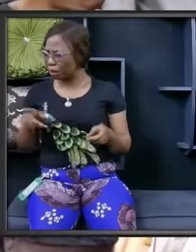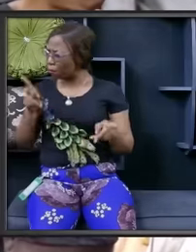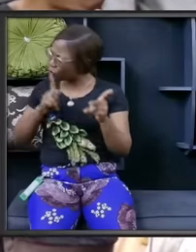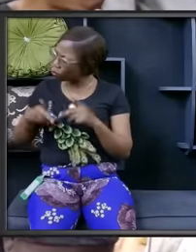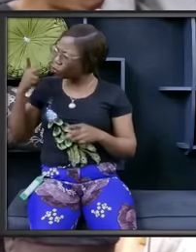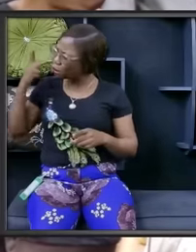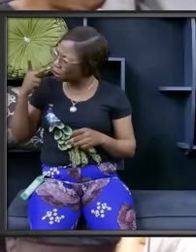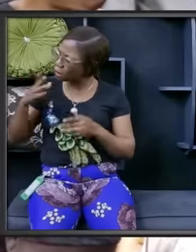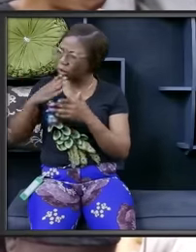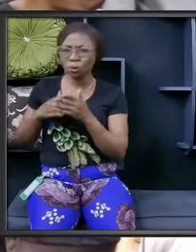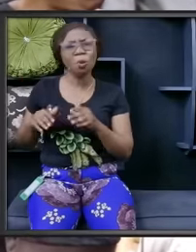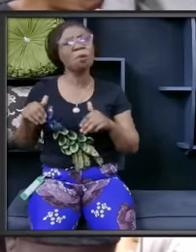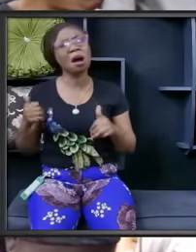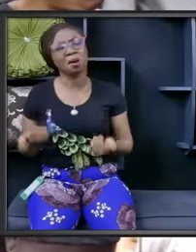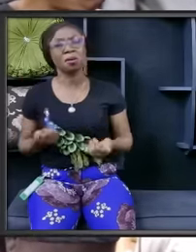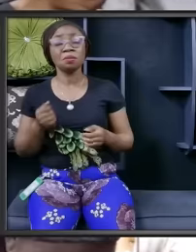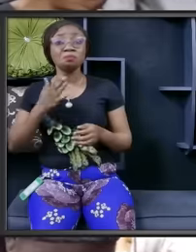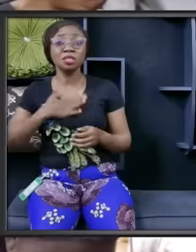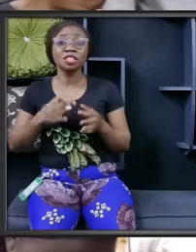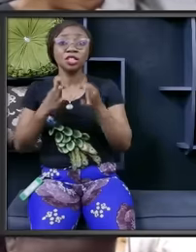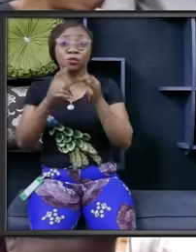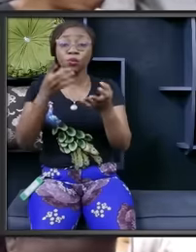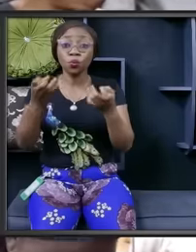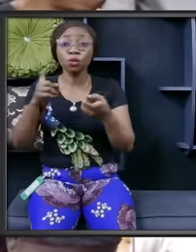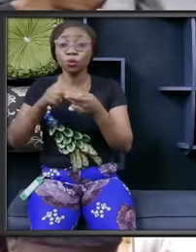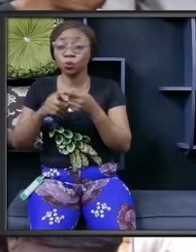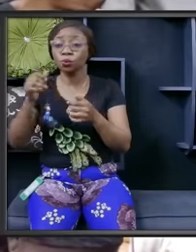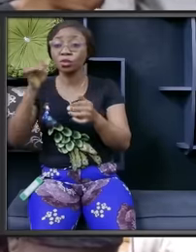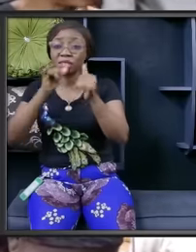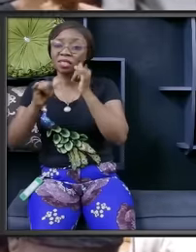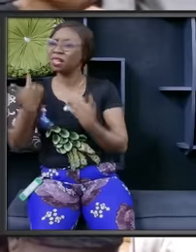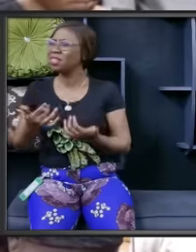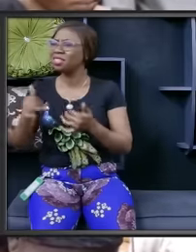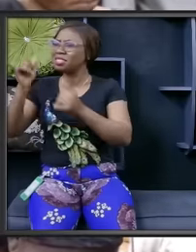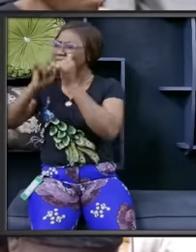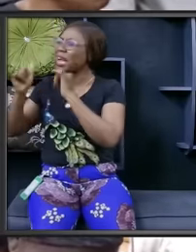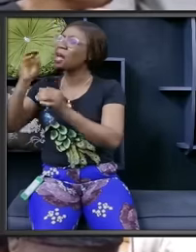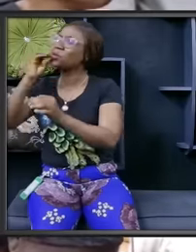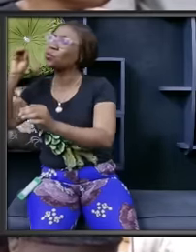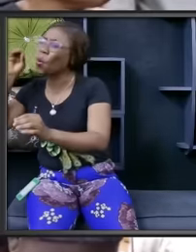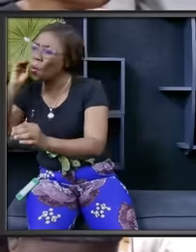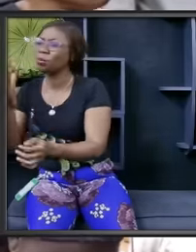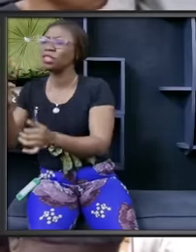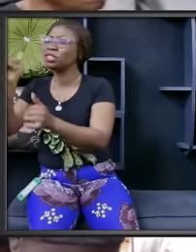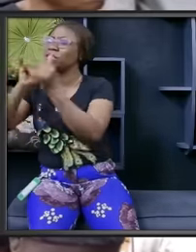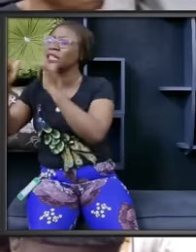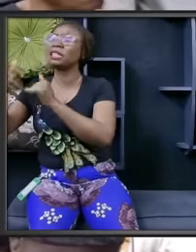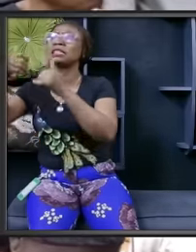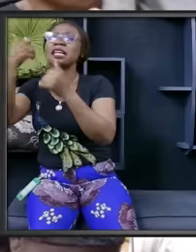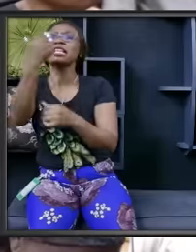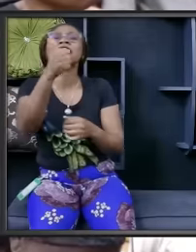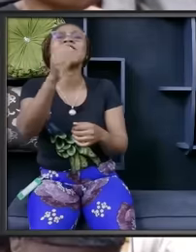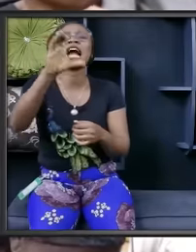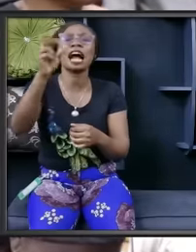Mm. Say, I beg, if you want drink two more, drink the fridge. Come home, drink 10 cartons. Mm. Go